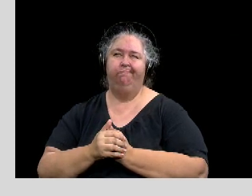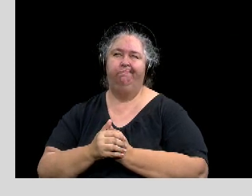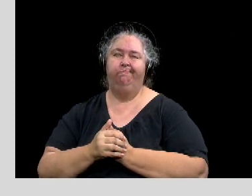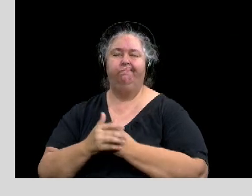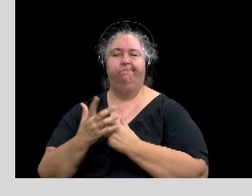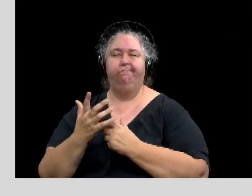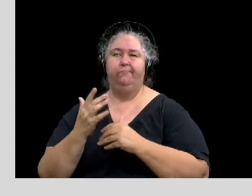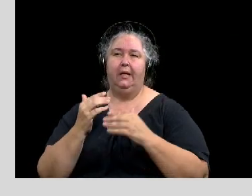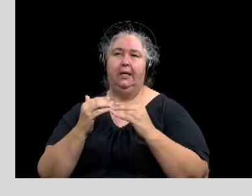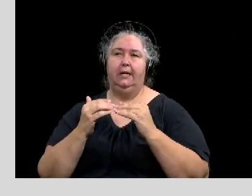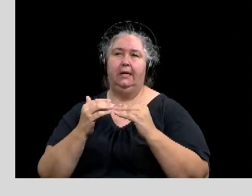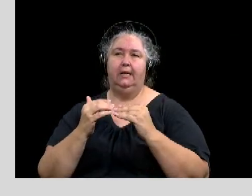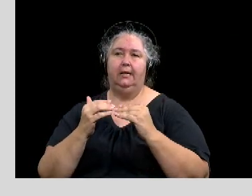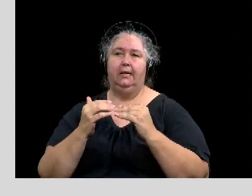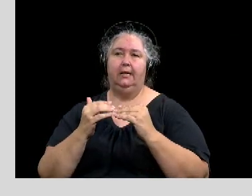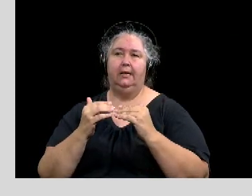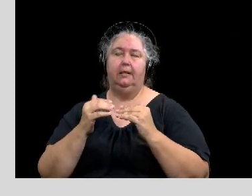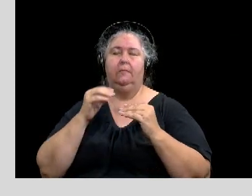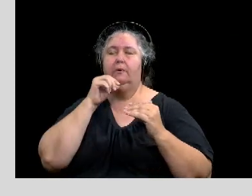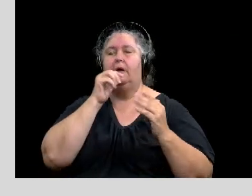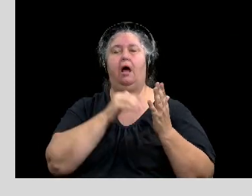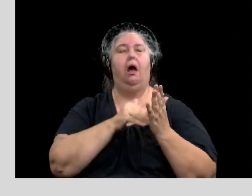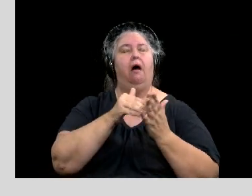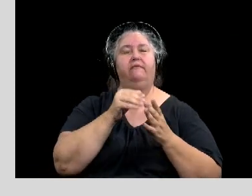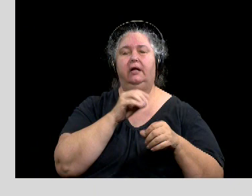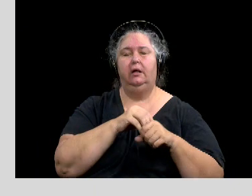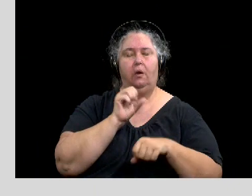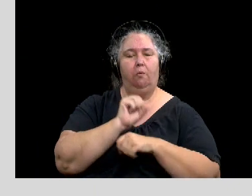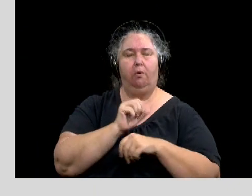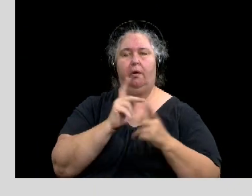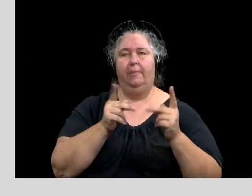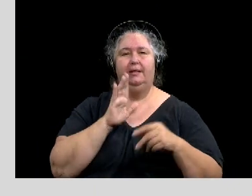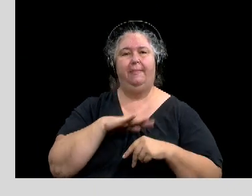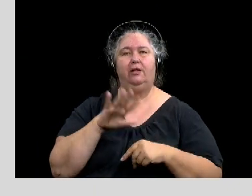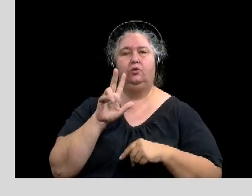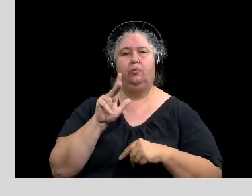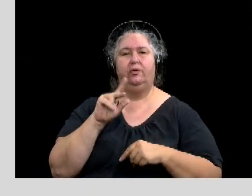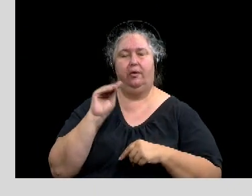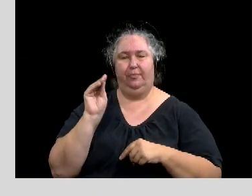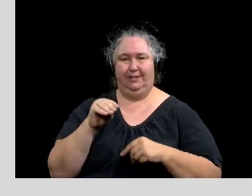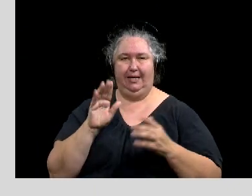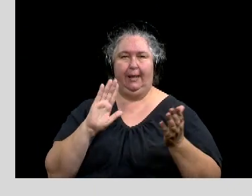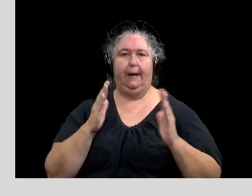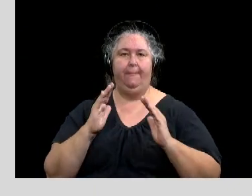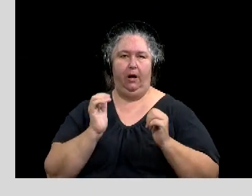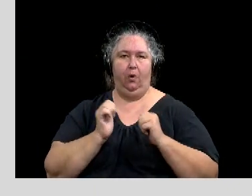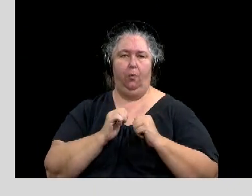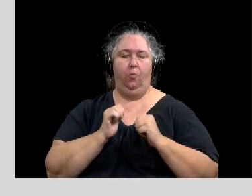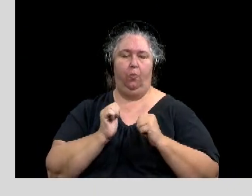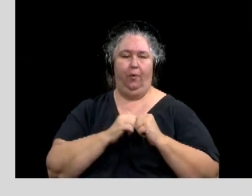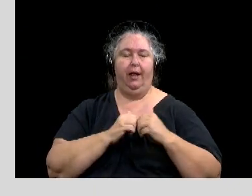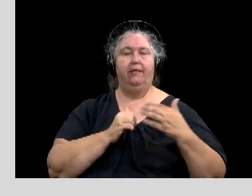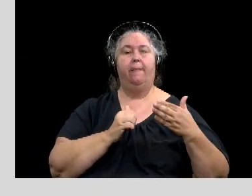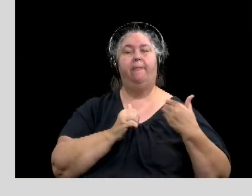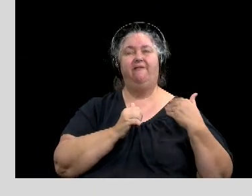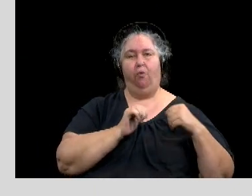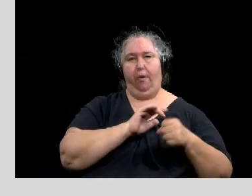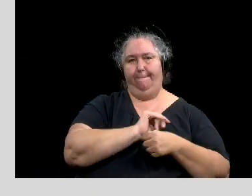we're less frequently in our workplaces by about 23% compared with the baseline before the